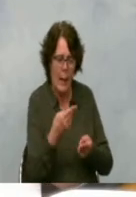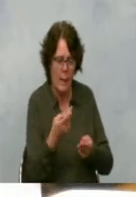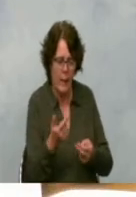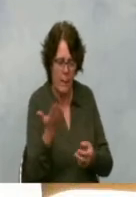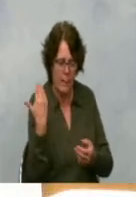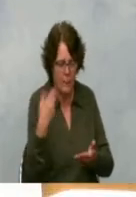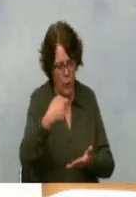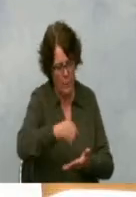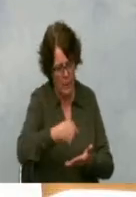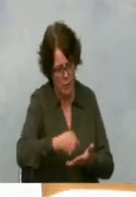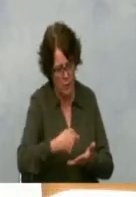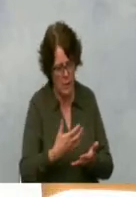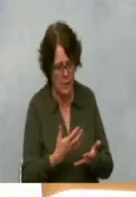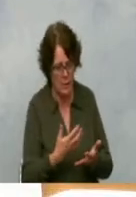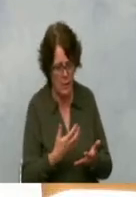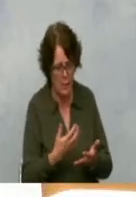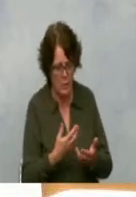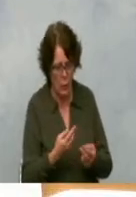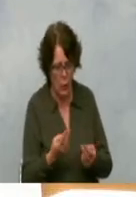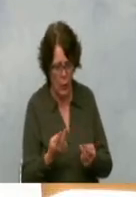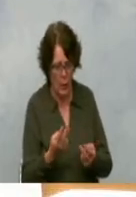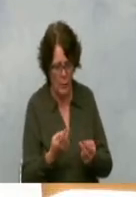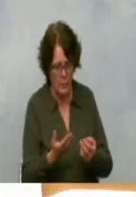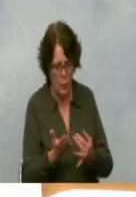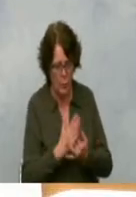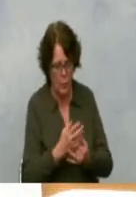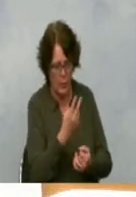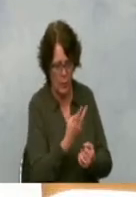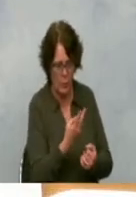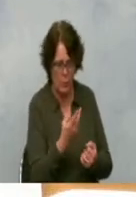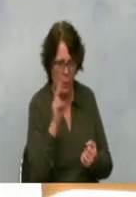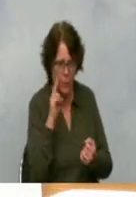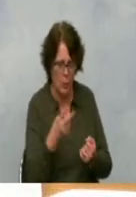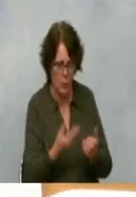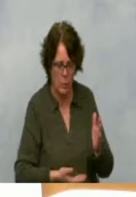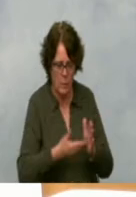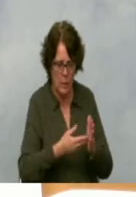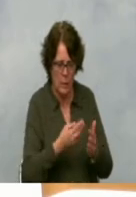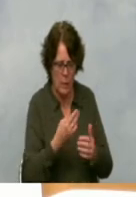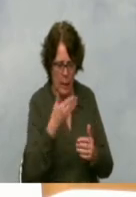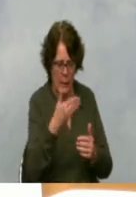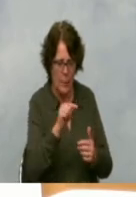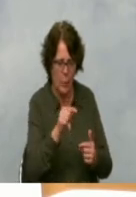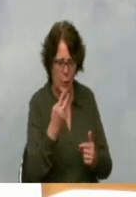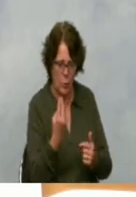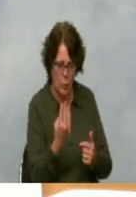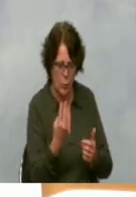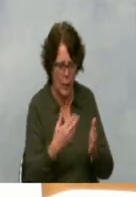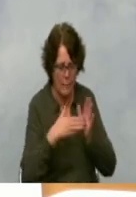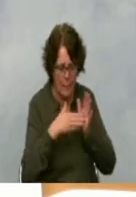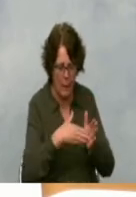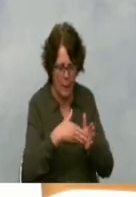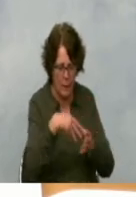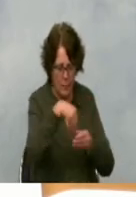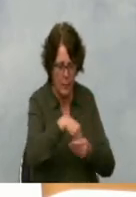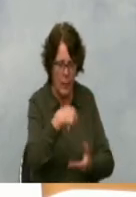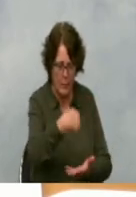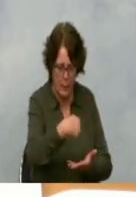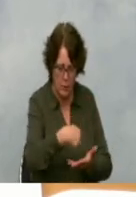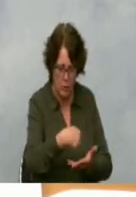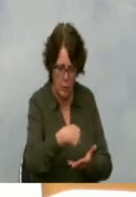So between these two things, I'm looking to put another £9.2 million into the budget. Similarly, there's an